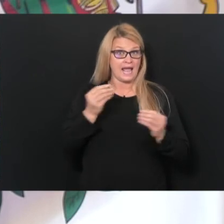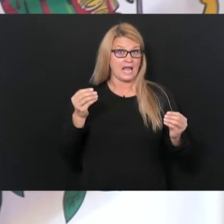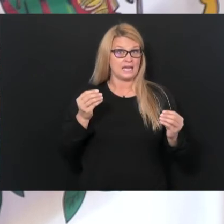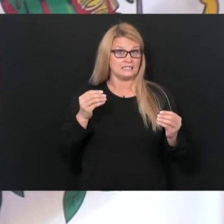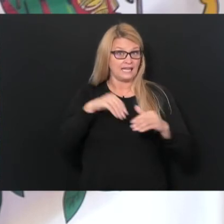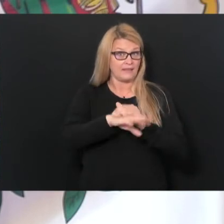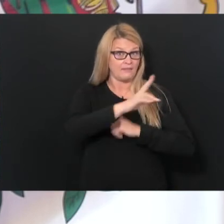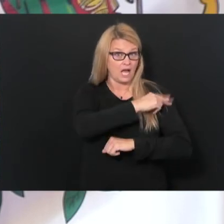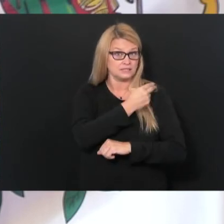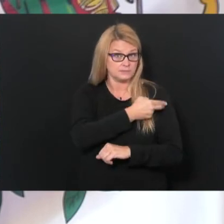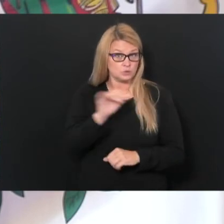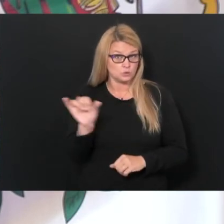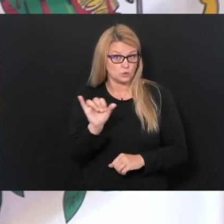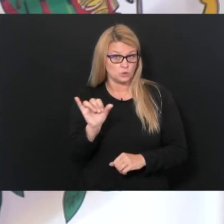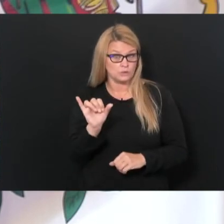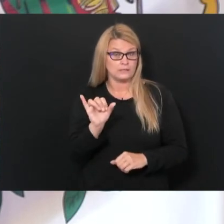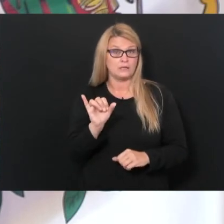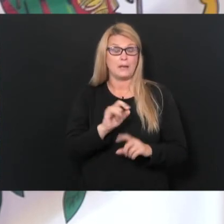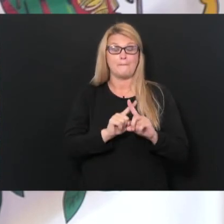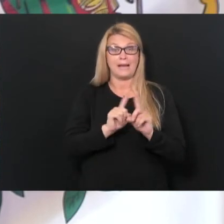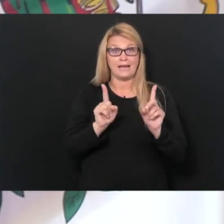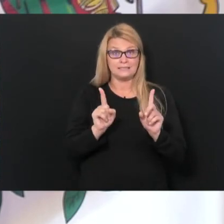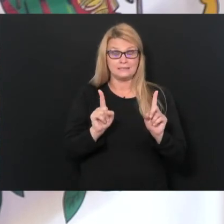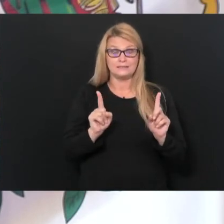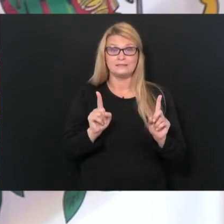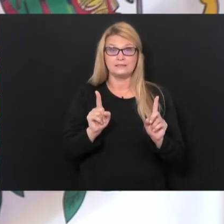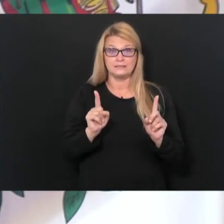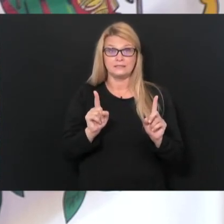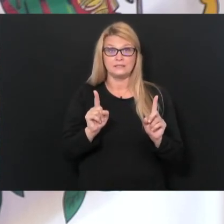but nevertheless,